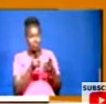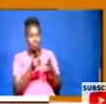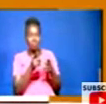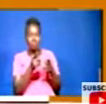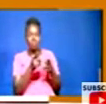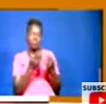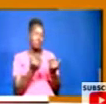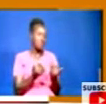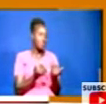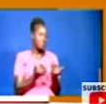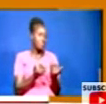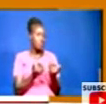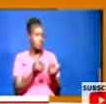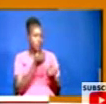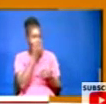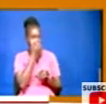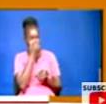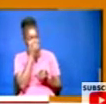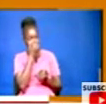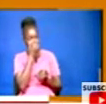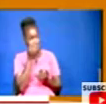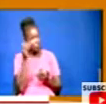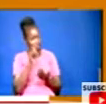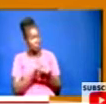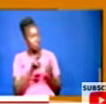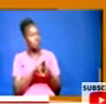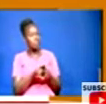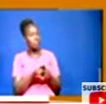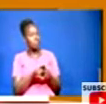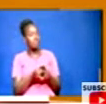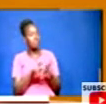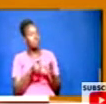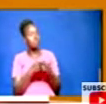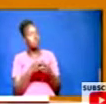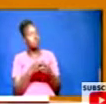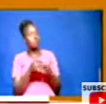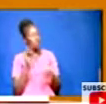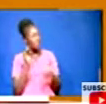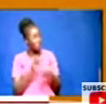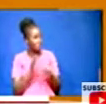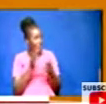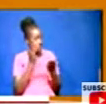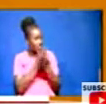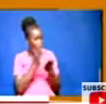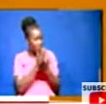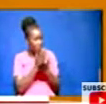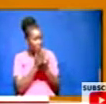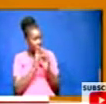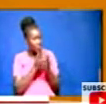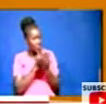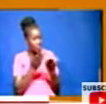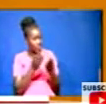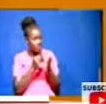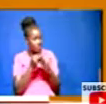now Ruto is embarking on the same. Is it effective, really, or is it? Are we getting the concept wrong?